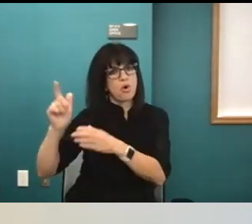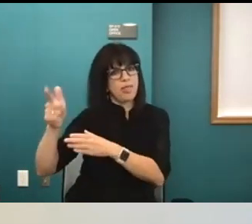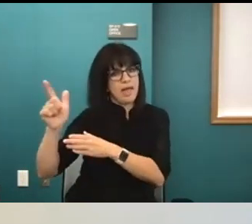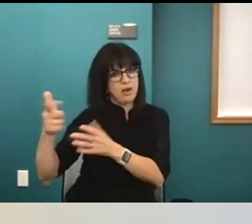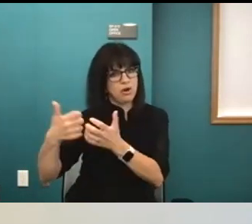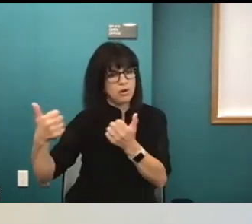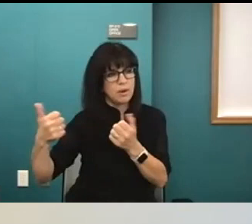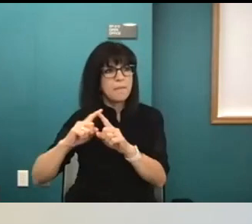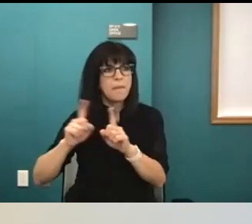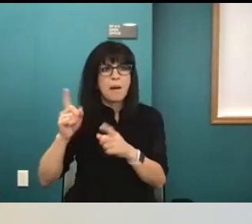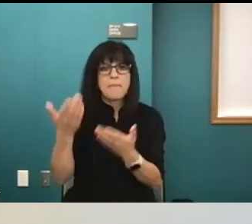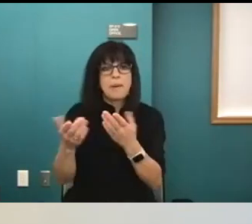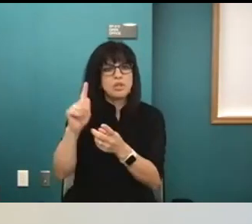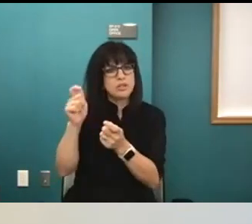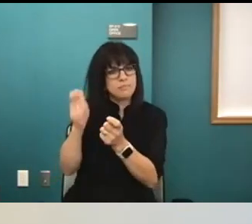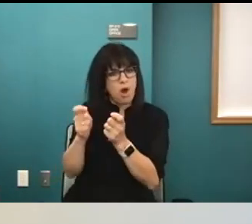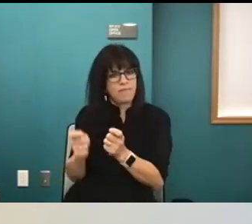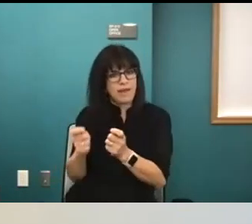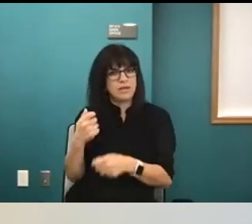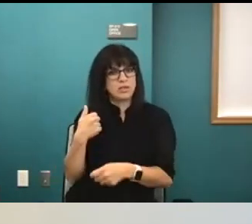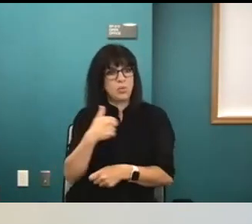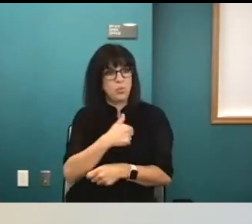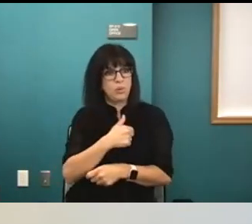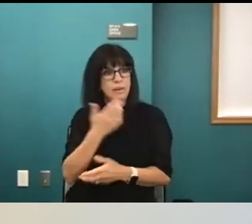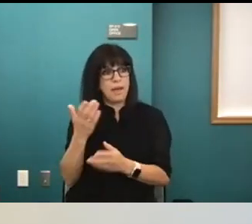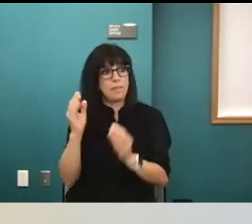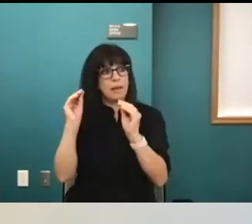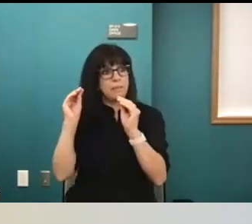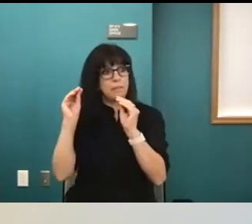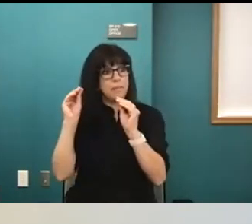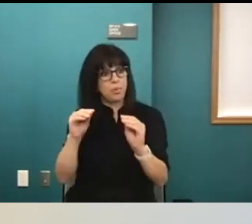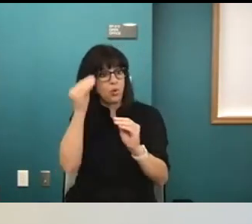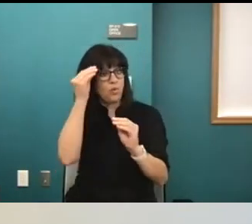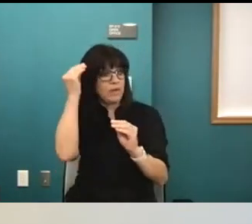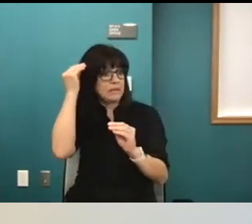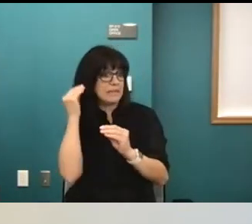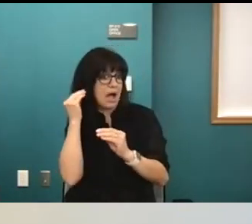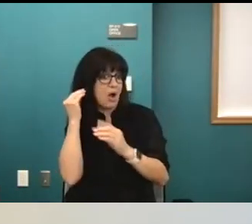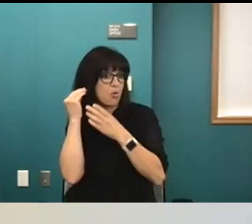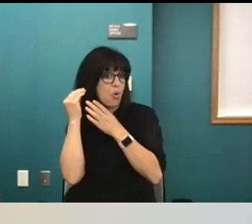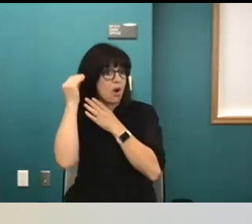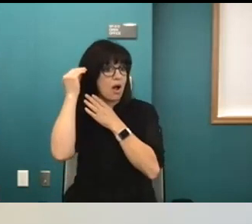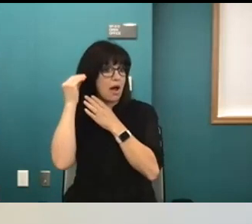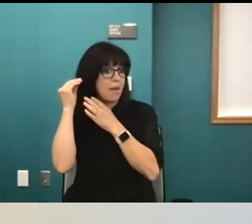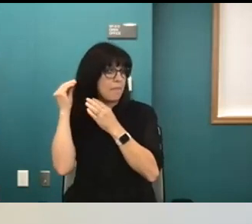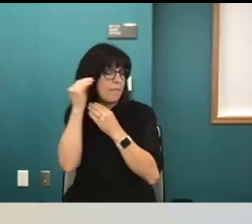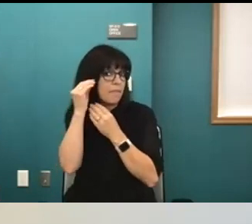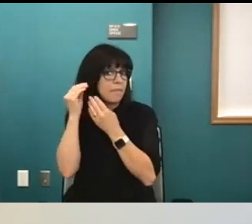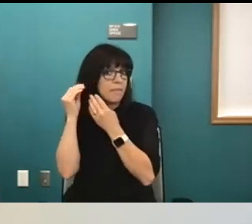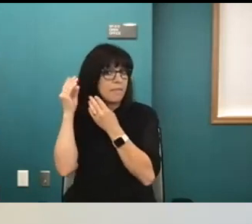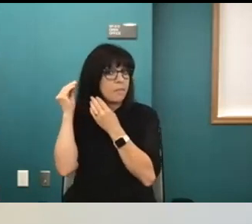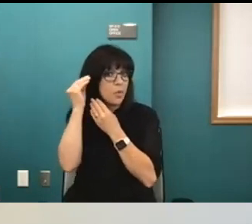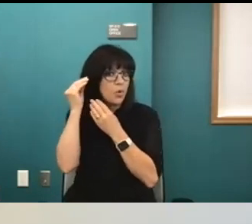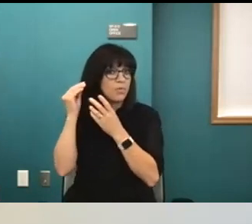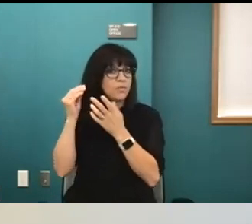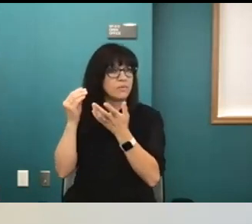there's just a modification that we could move the sticker placement maybe slightly down or maybe slightly closer to the ear to get away